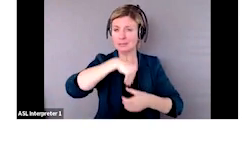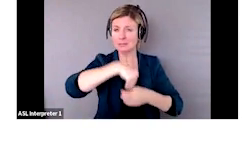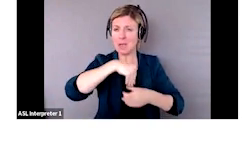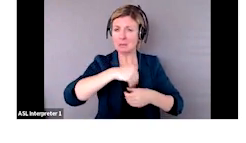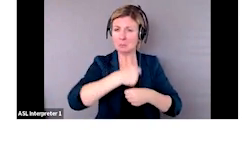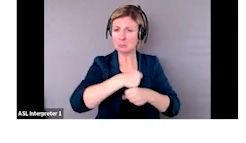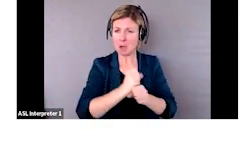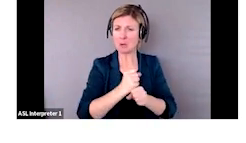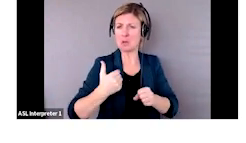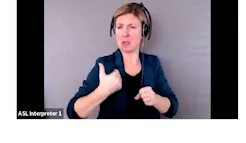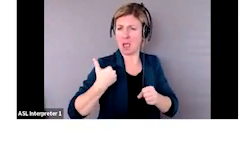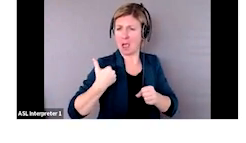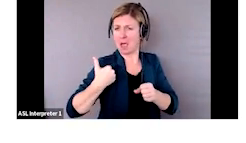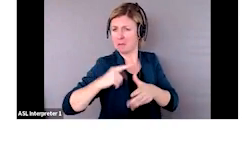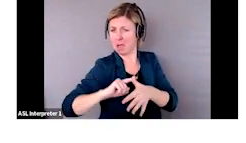with?